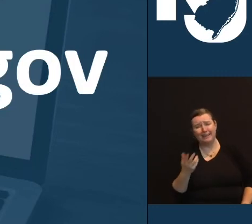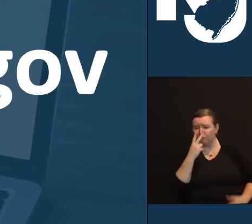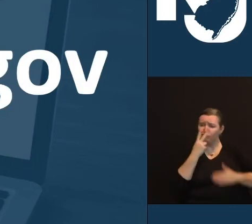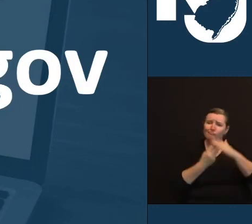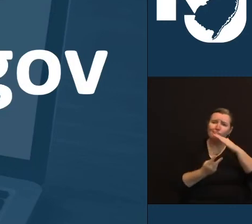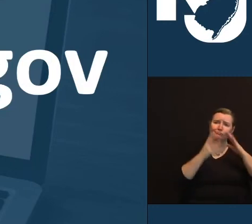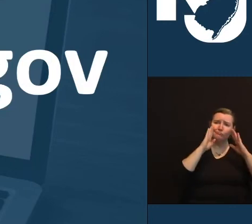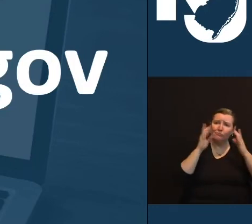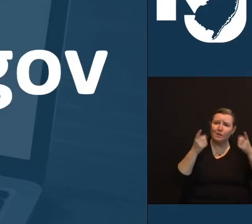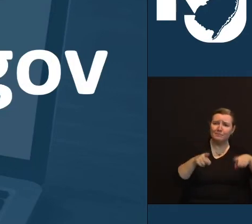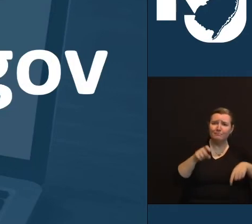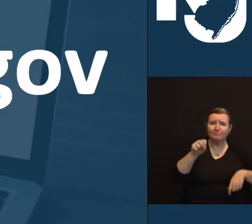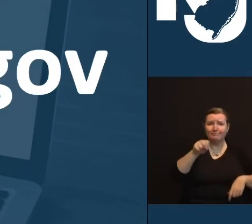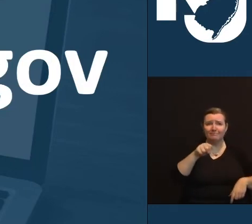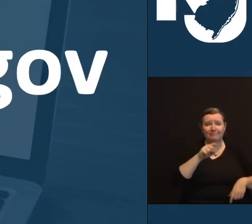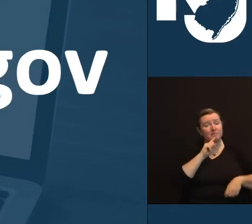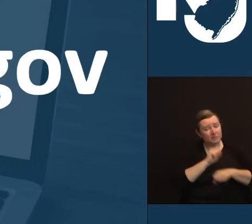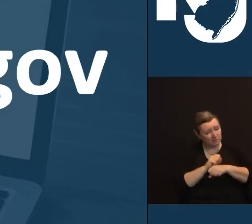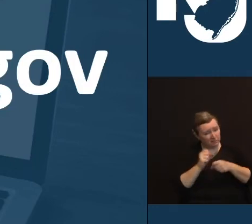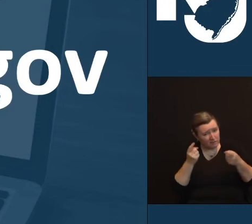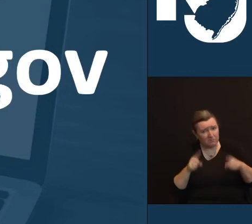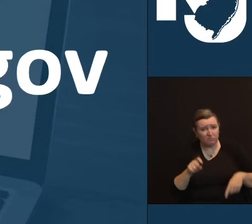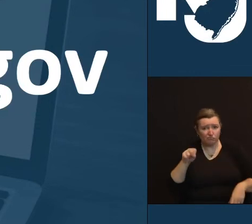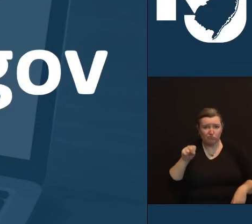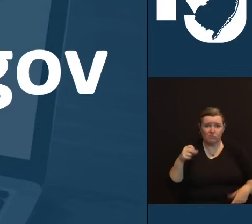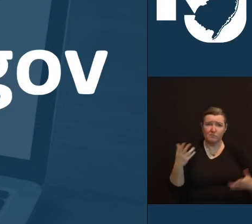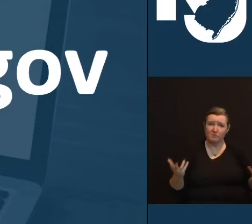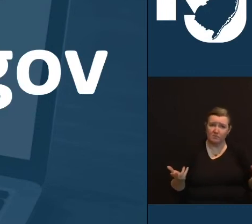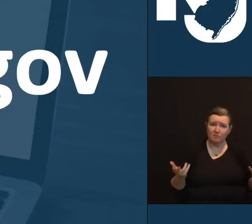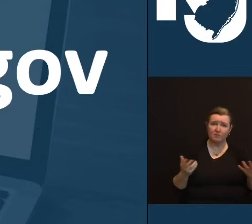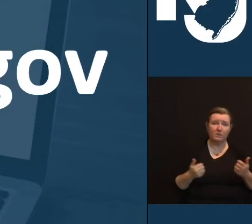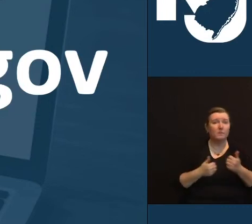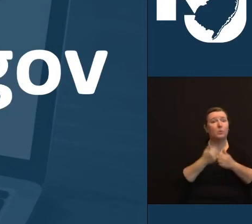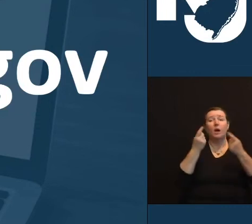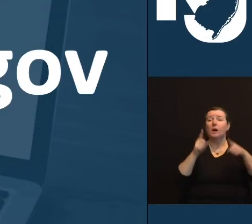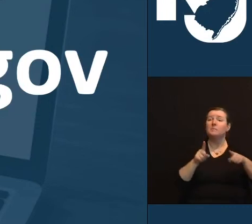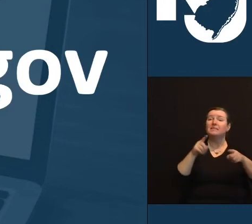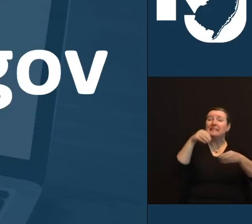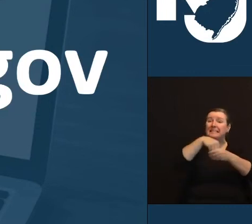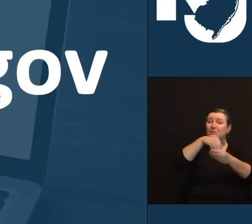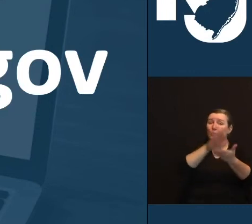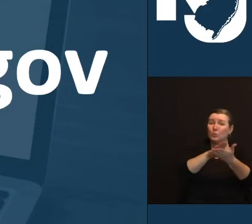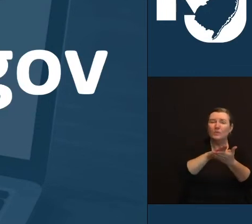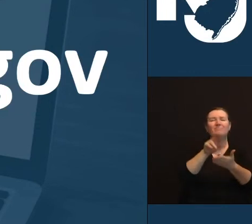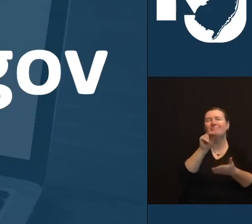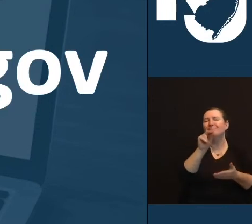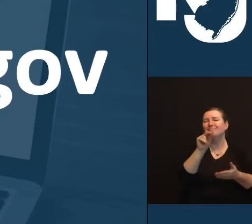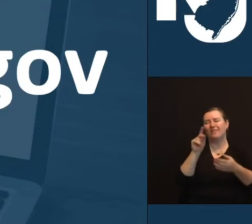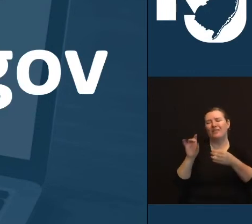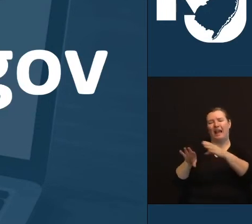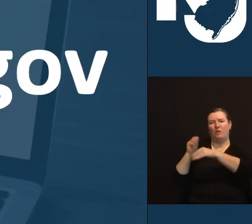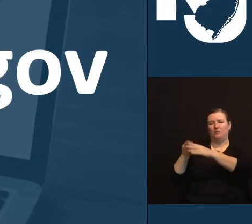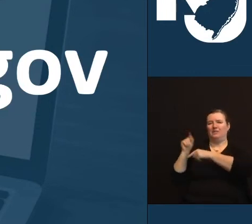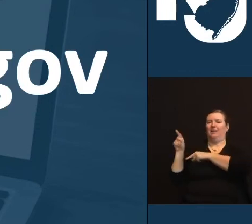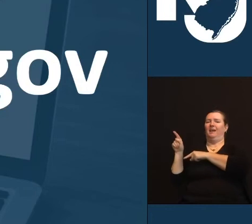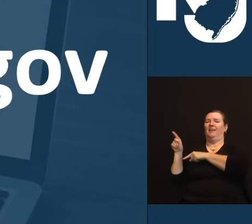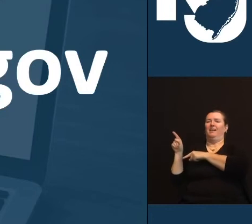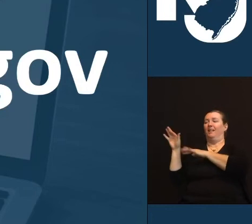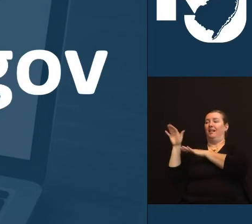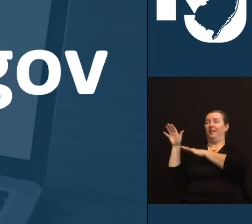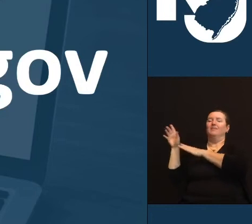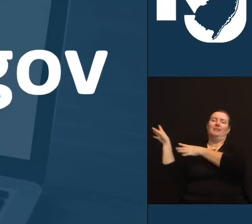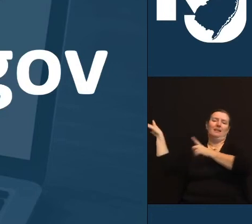happened, but mostly through out-of-school activities. In other words, something happened outside that brought the case inside. And we know that